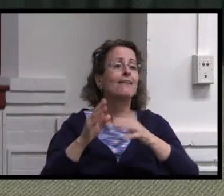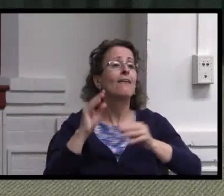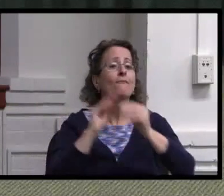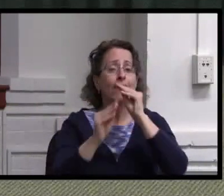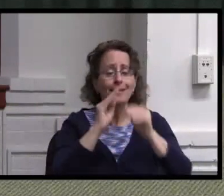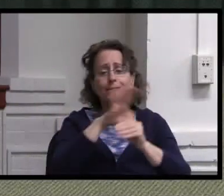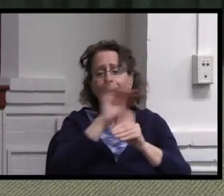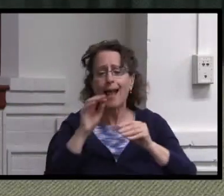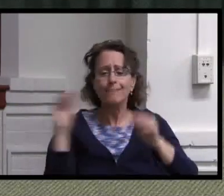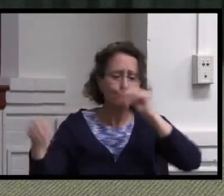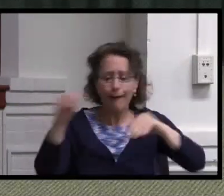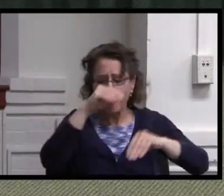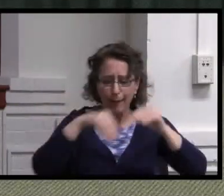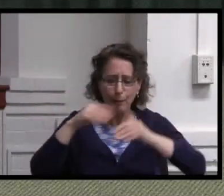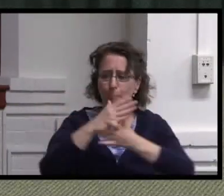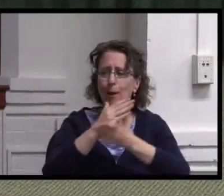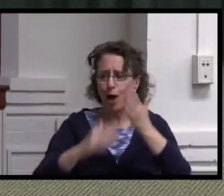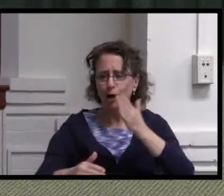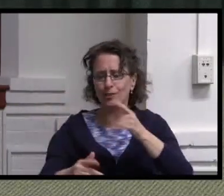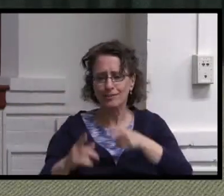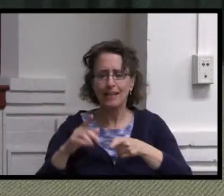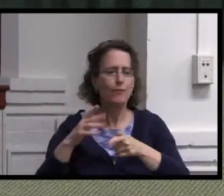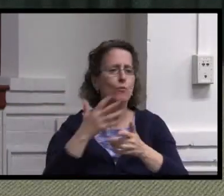contract in the amount of